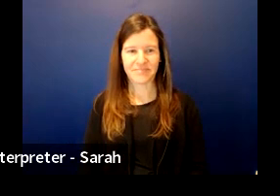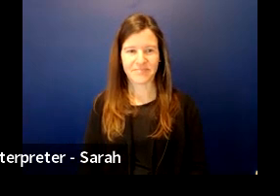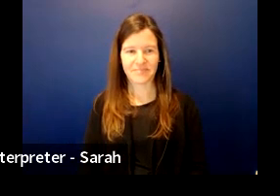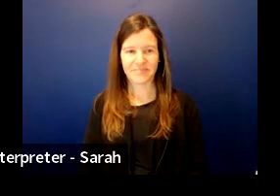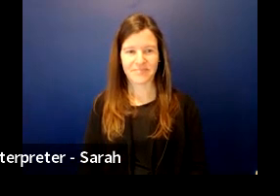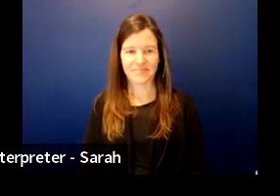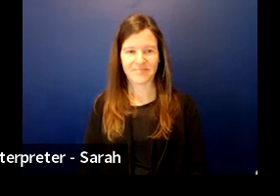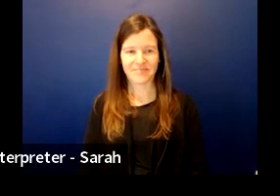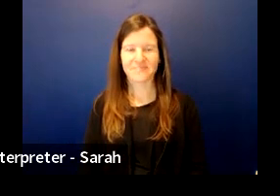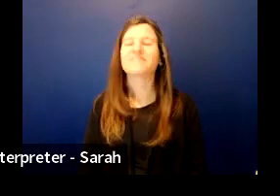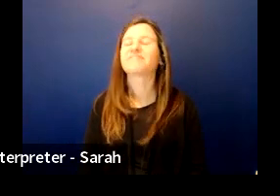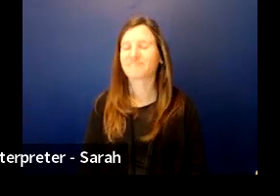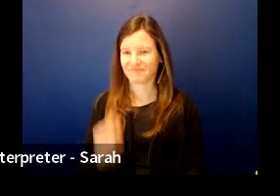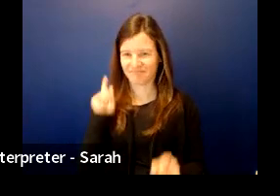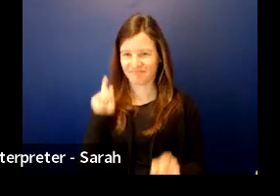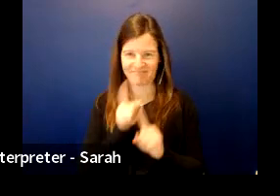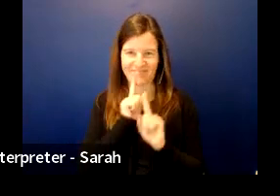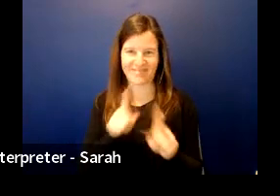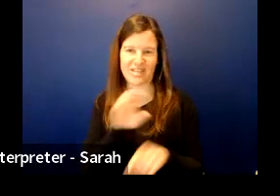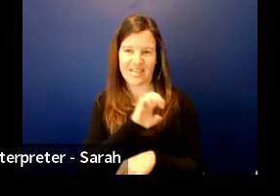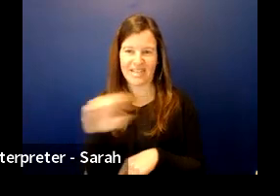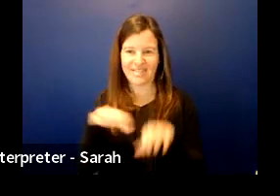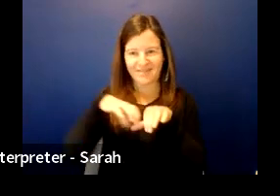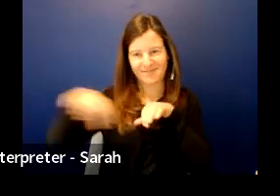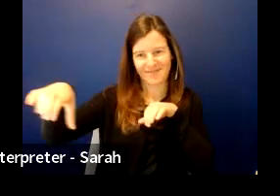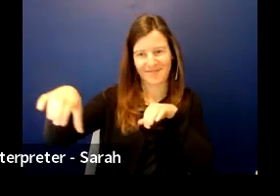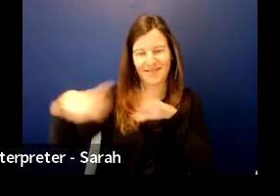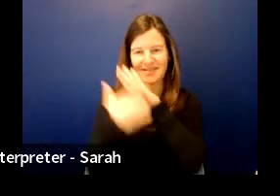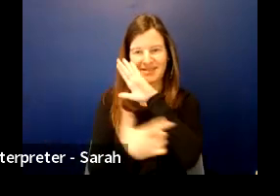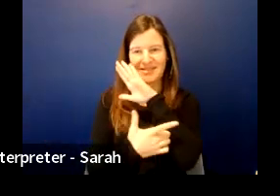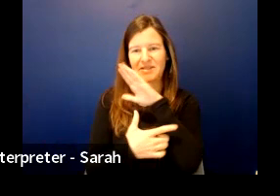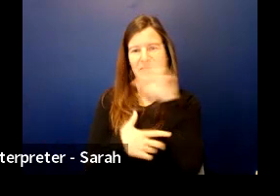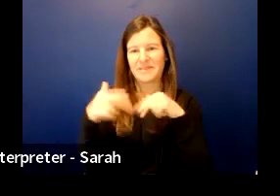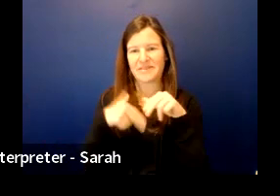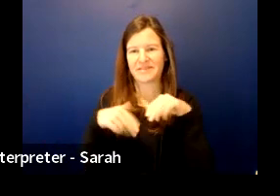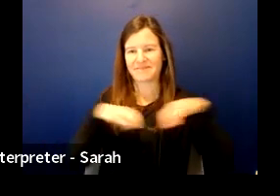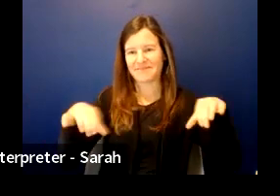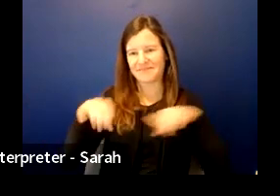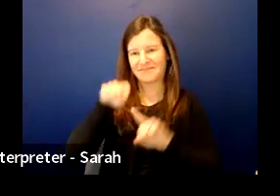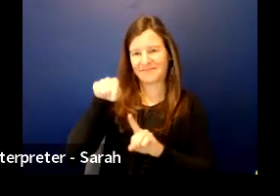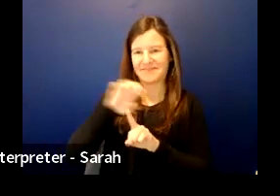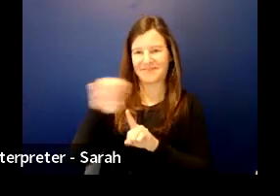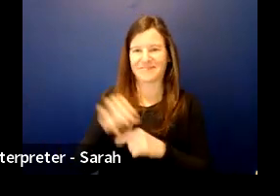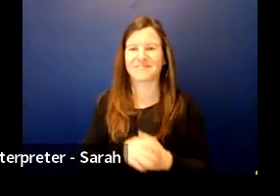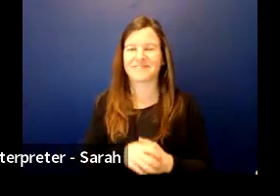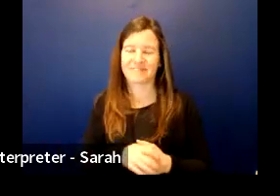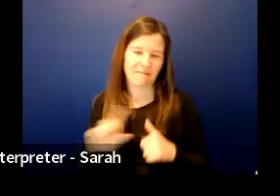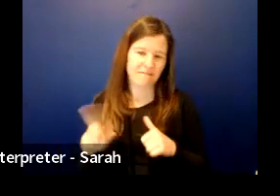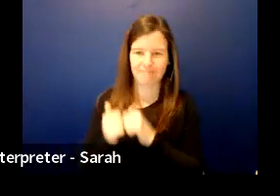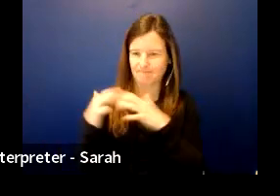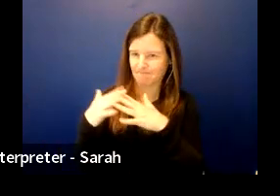The correct answer is the East Wing of the Legislative Building. So that was the museum's first home.